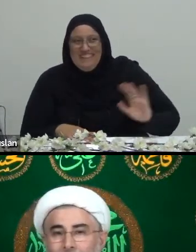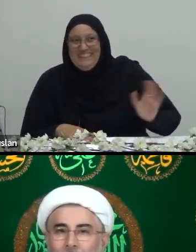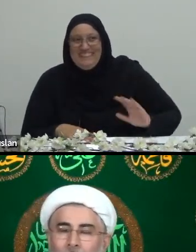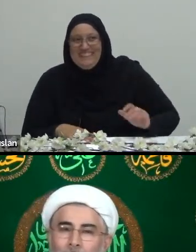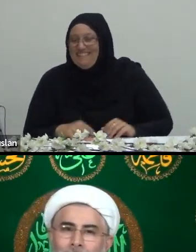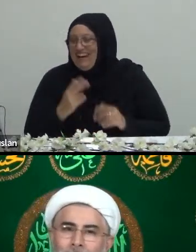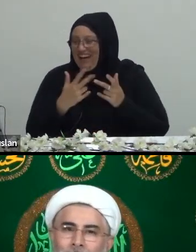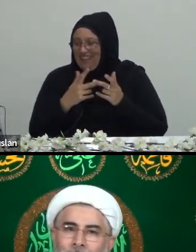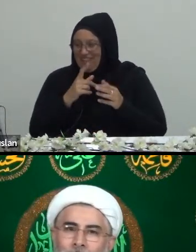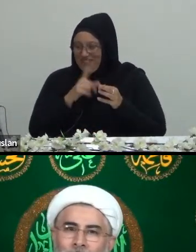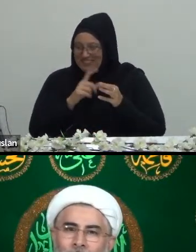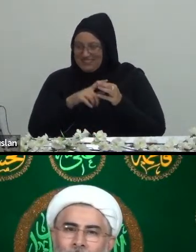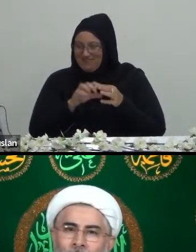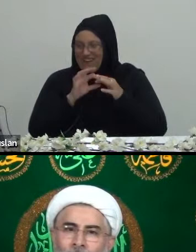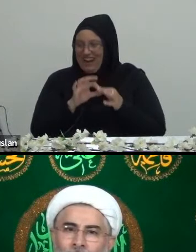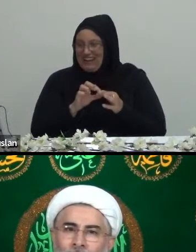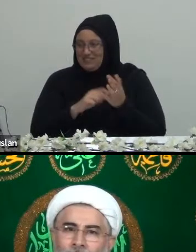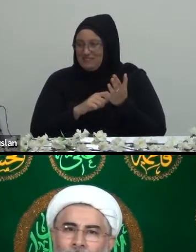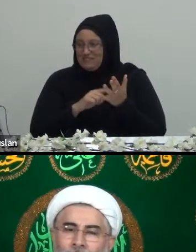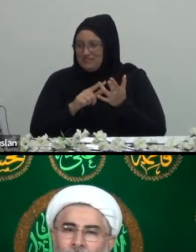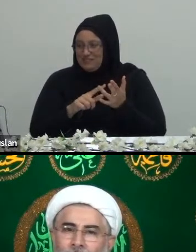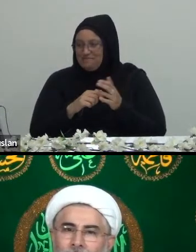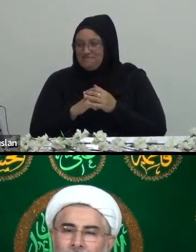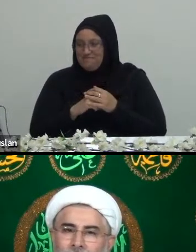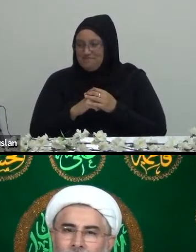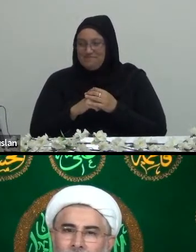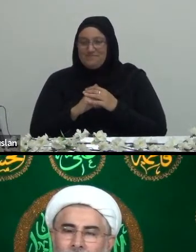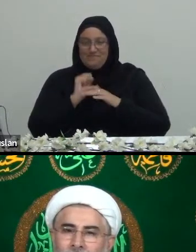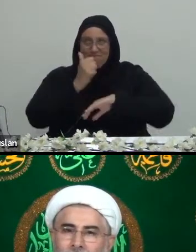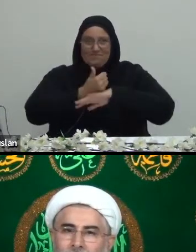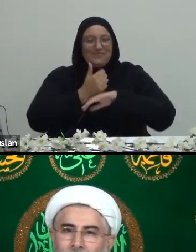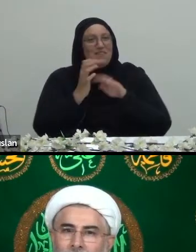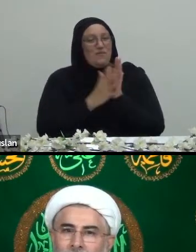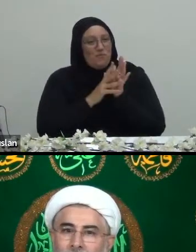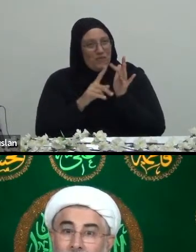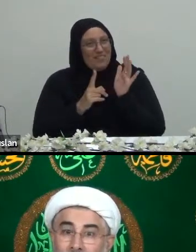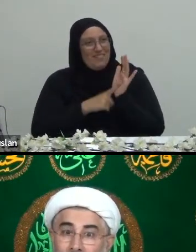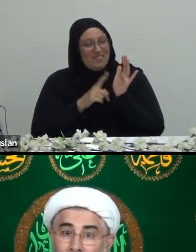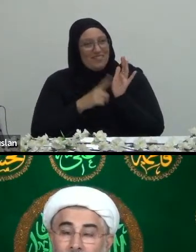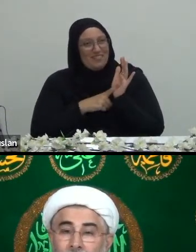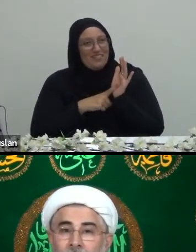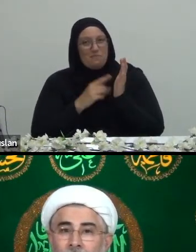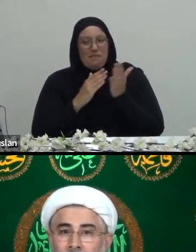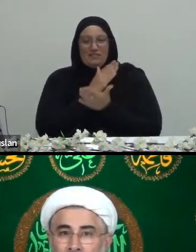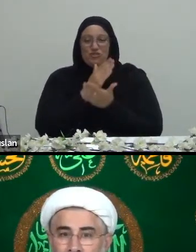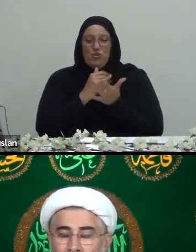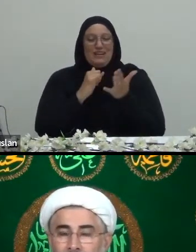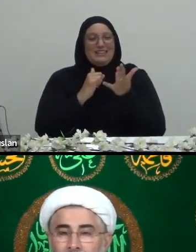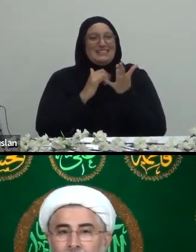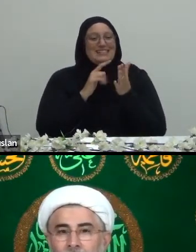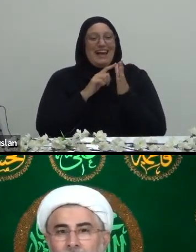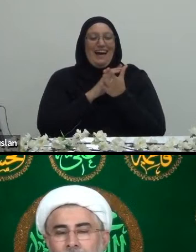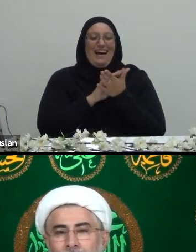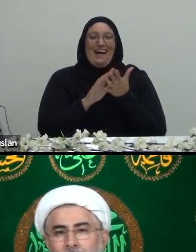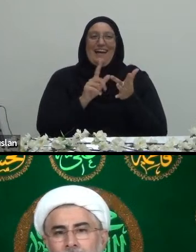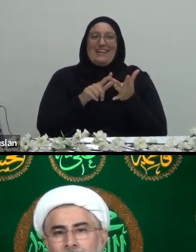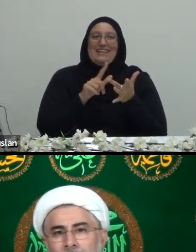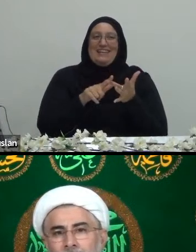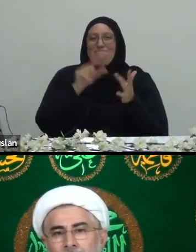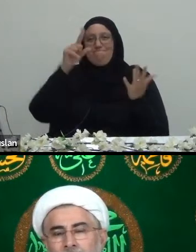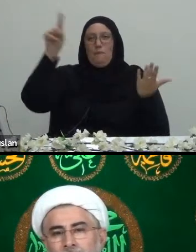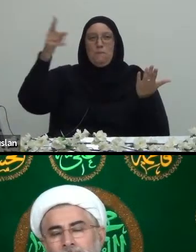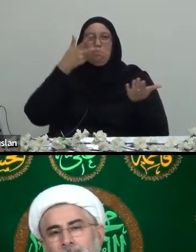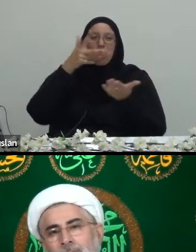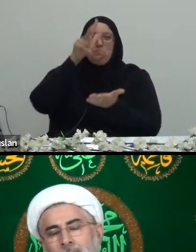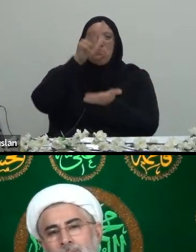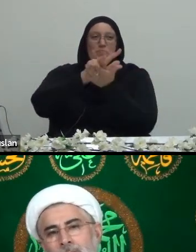that's related to the formation of your will and making sure that it is sahih, if I can put it that way. From